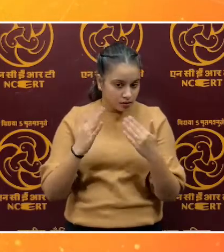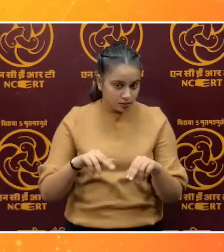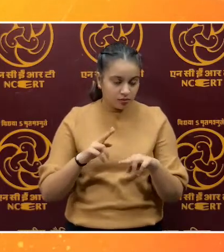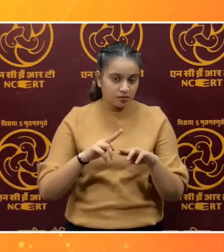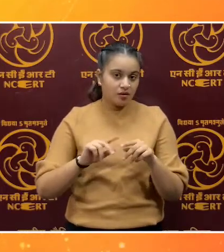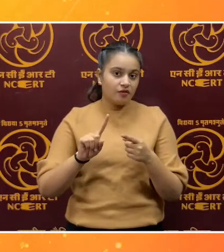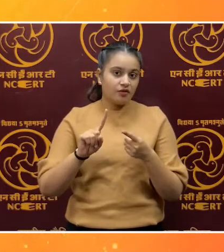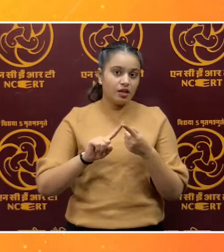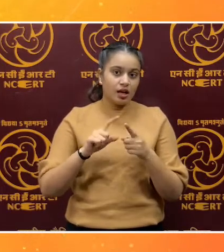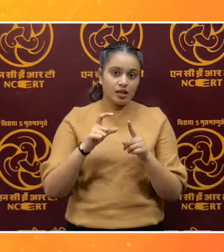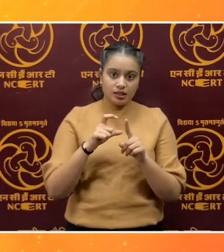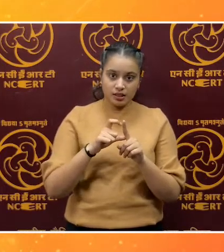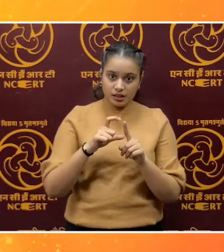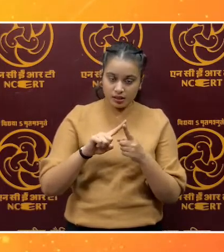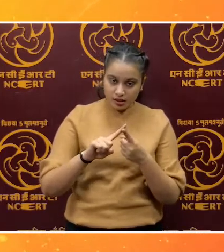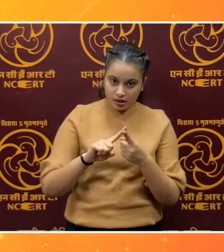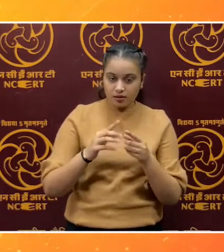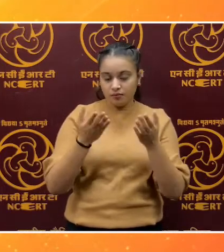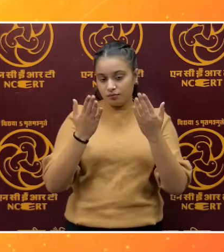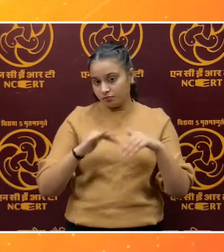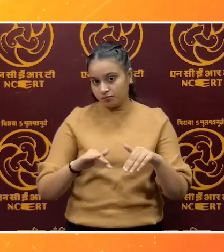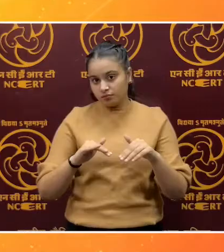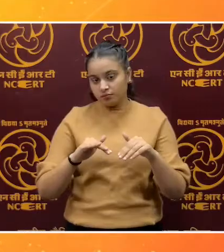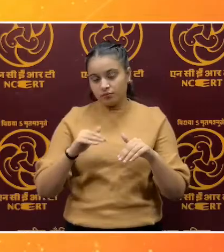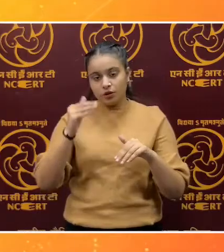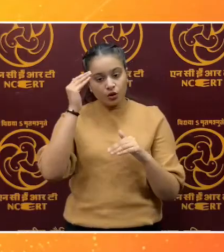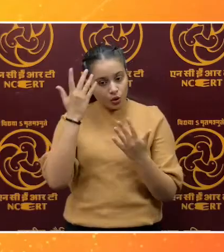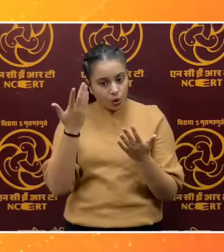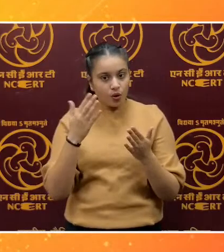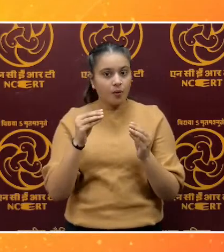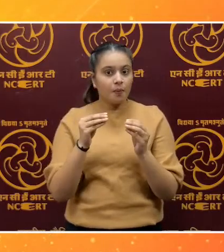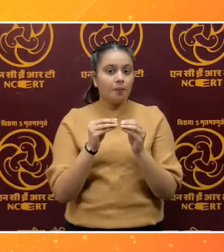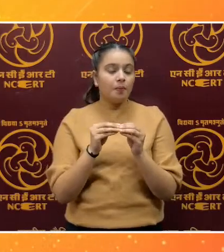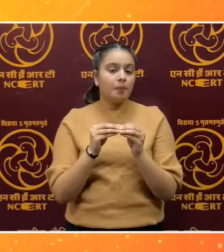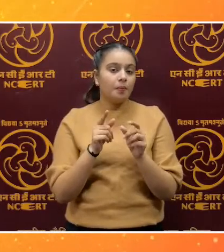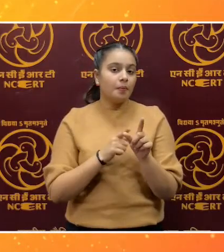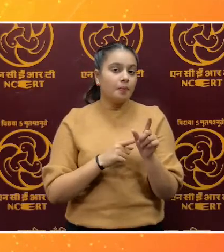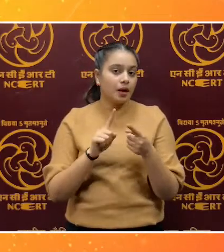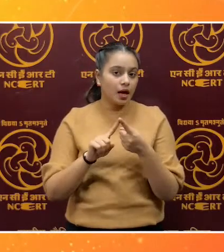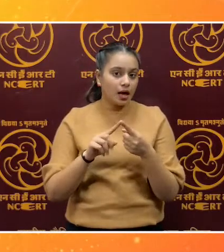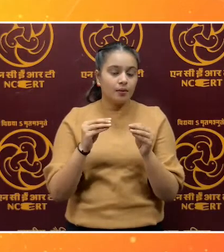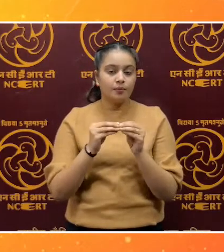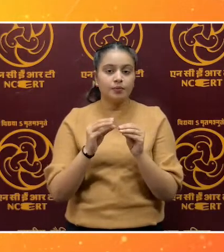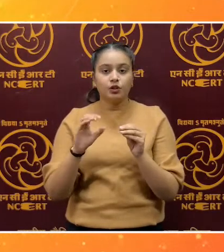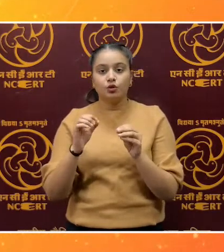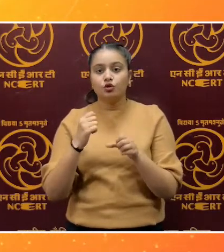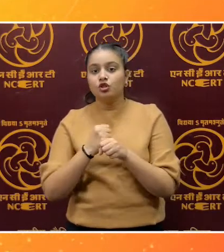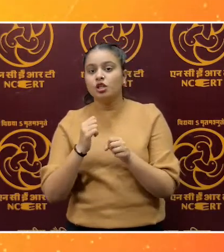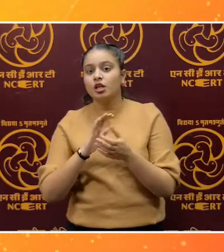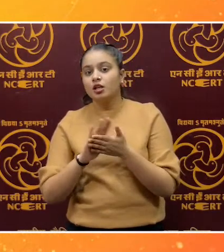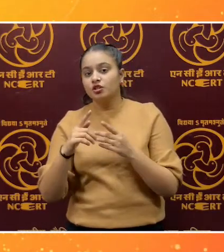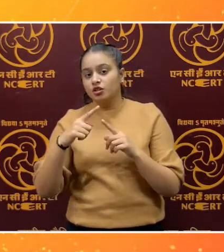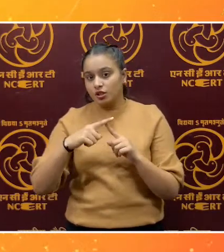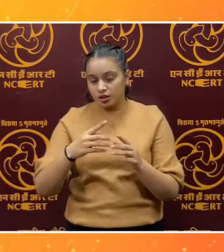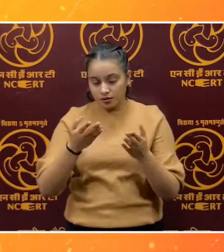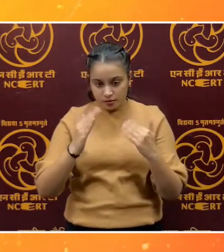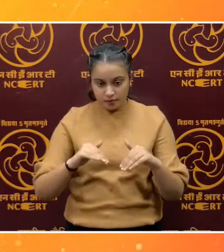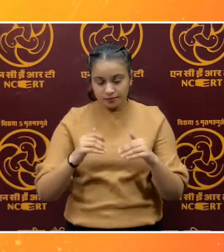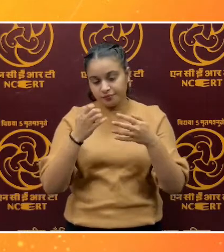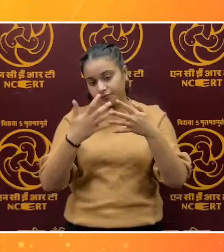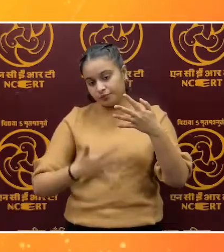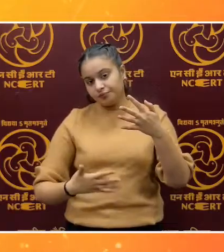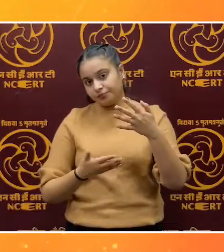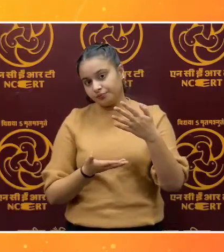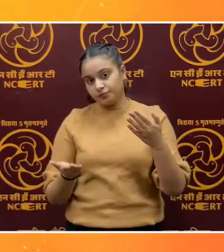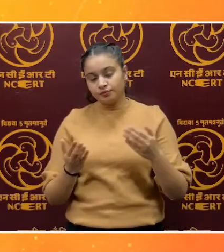gone, know will become known, buy will become bought, speak, spoken, write, written, and make will